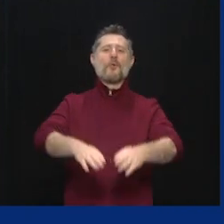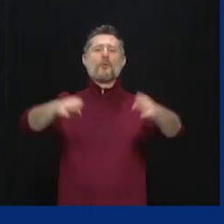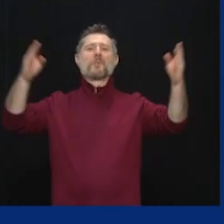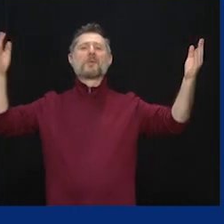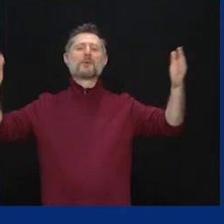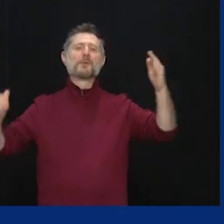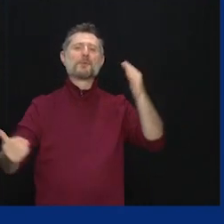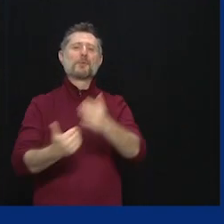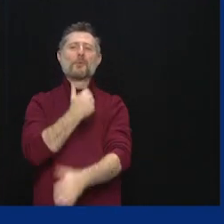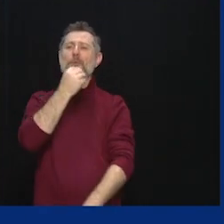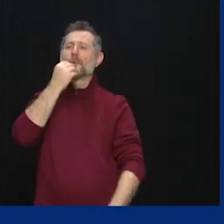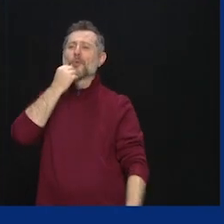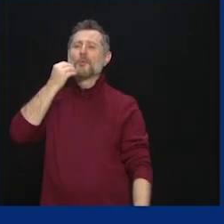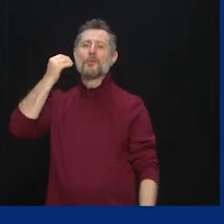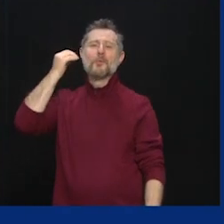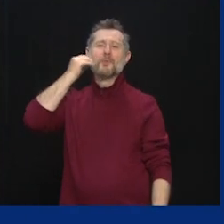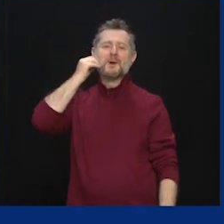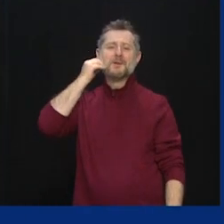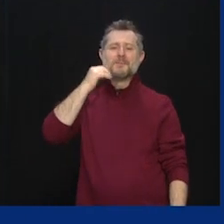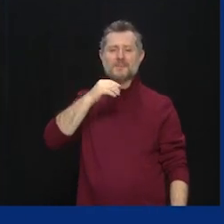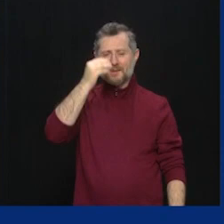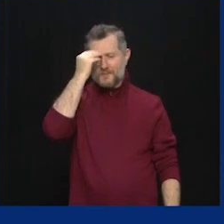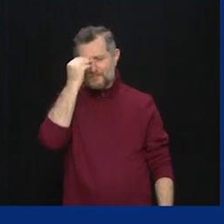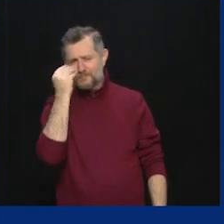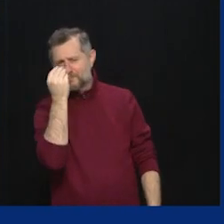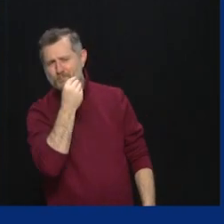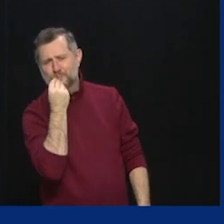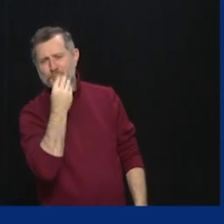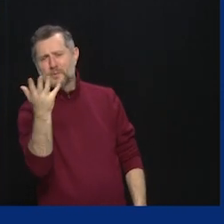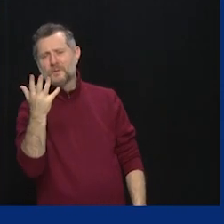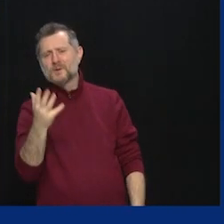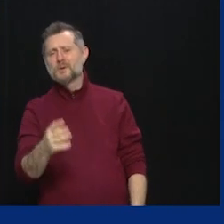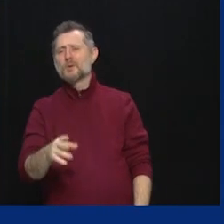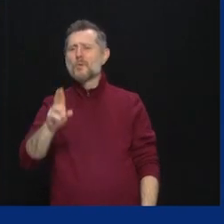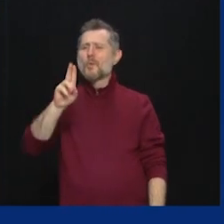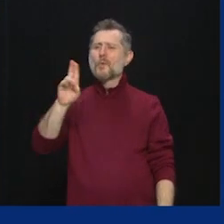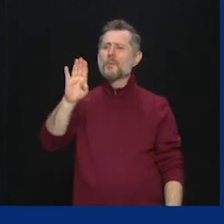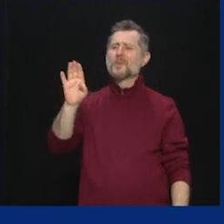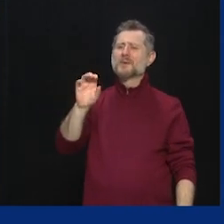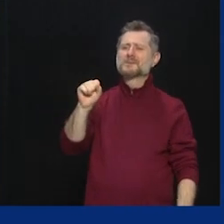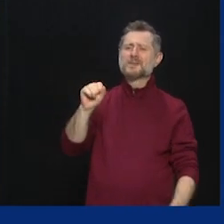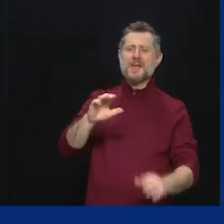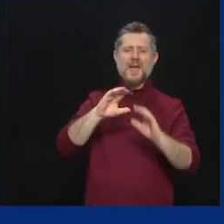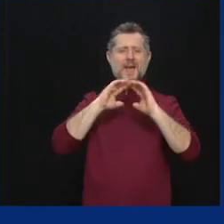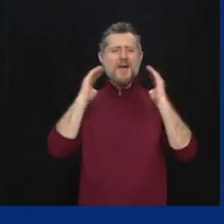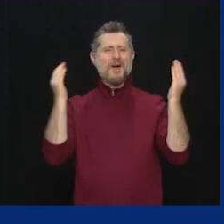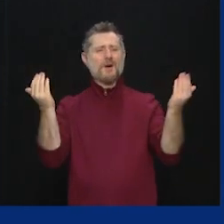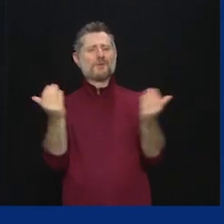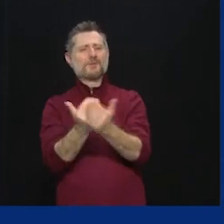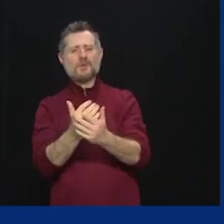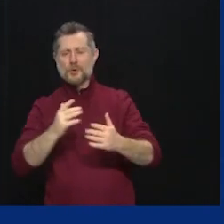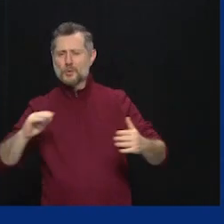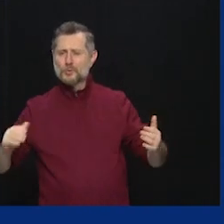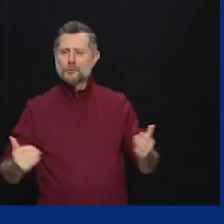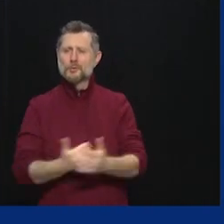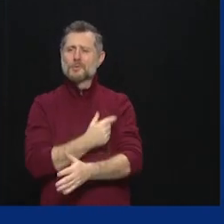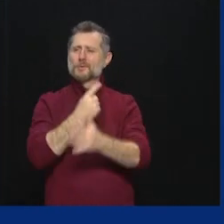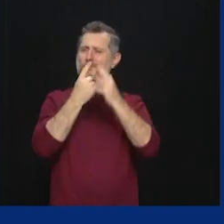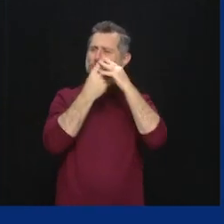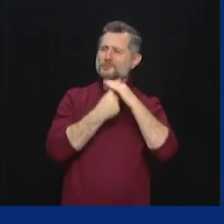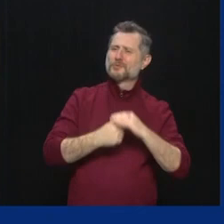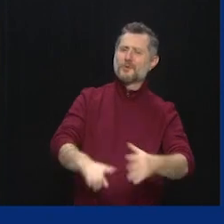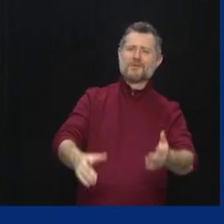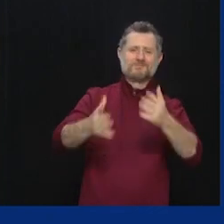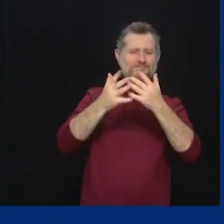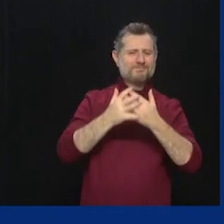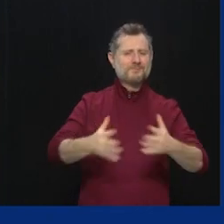in the beautiful USB Arena marks a new beginning and truly is a